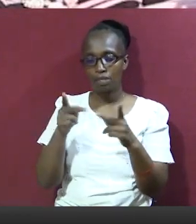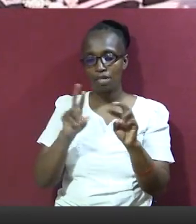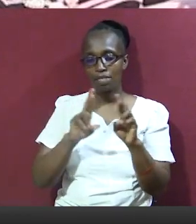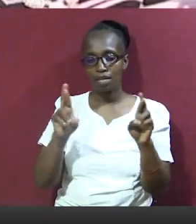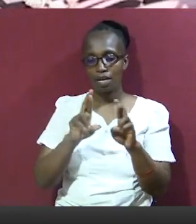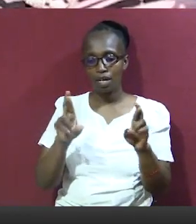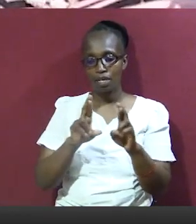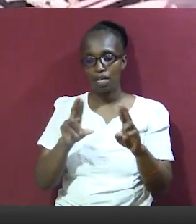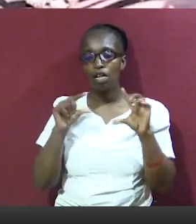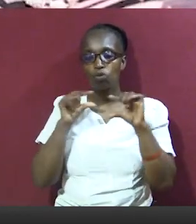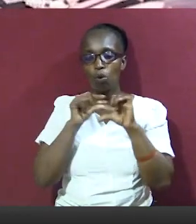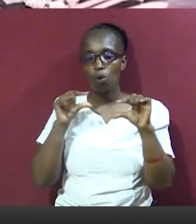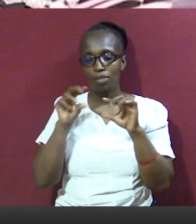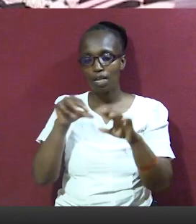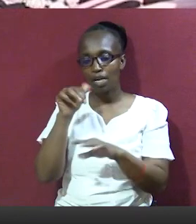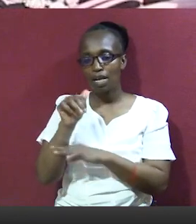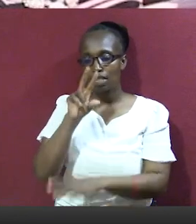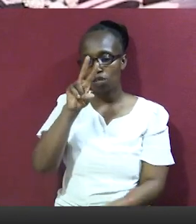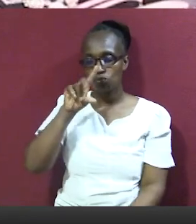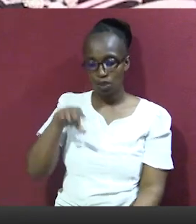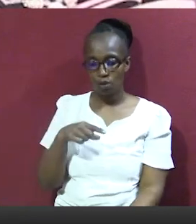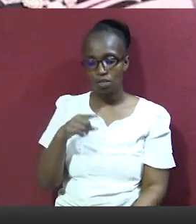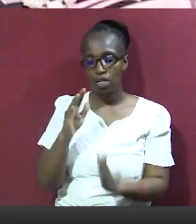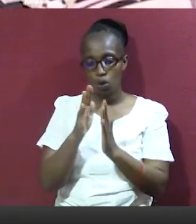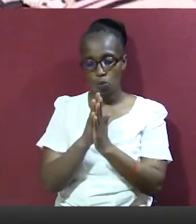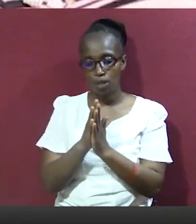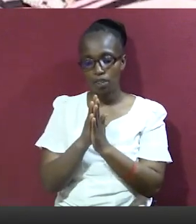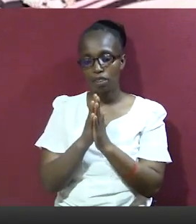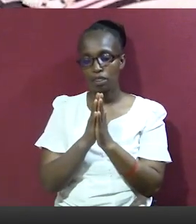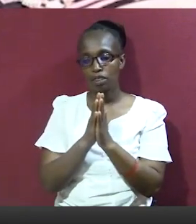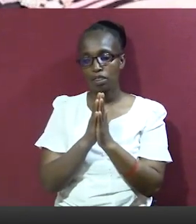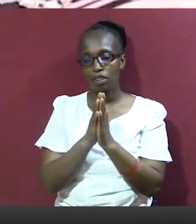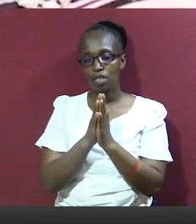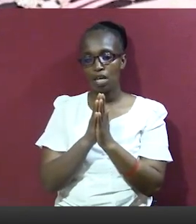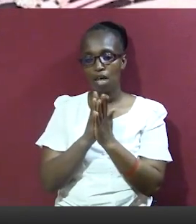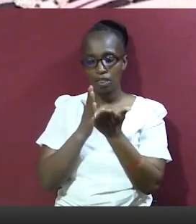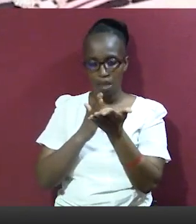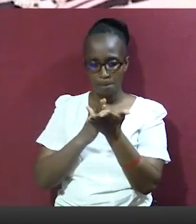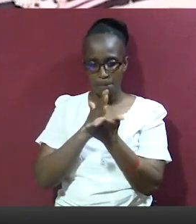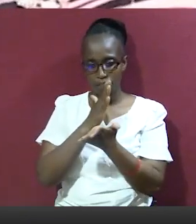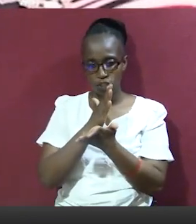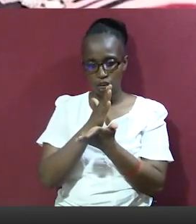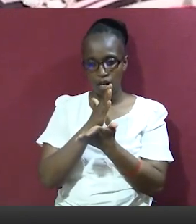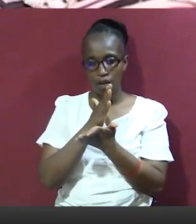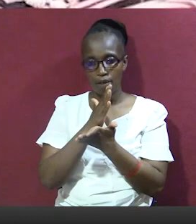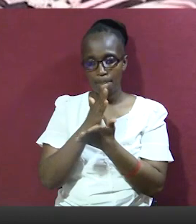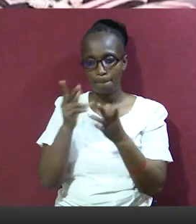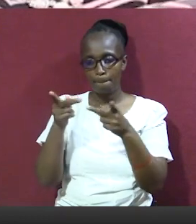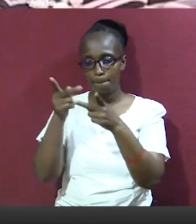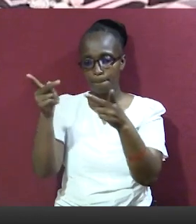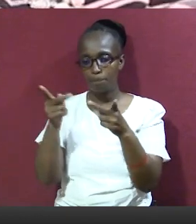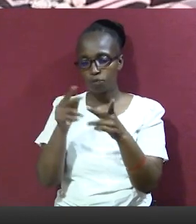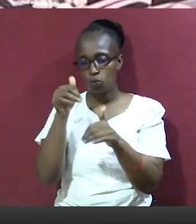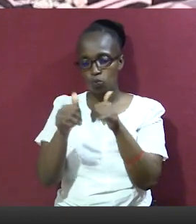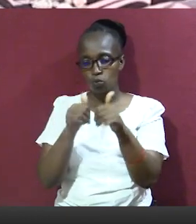ready to host almost another 2,000 with the main pavilion hosting His